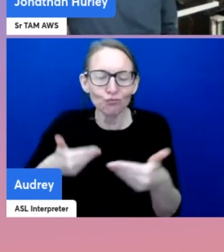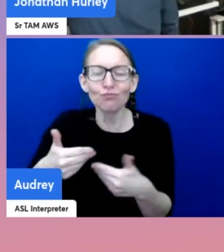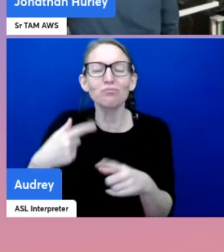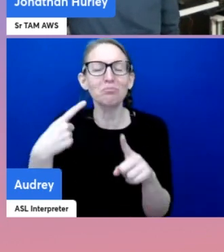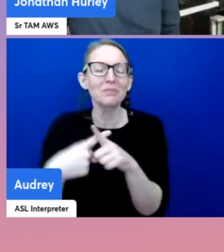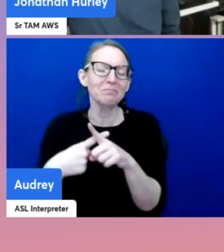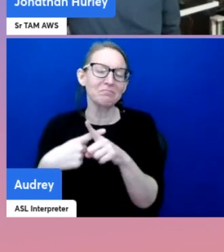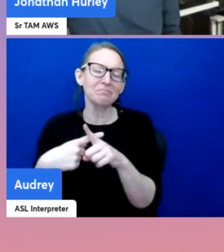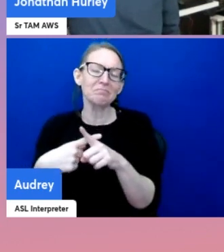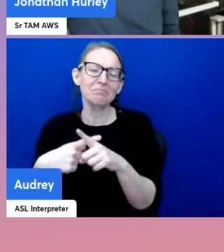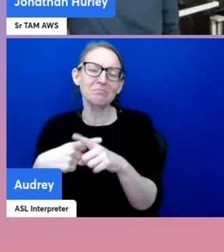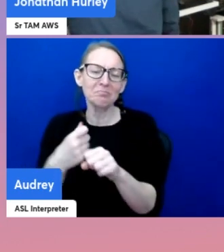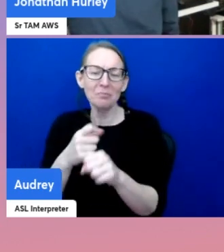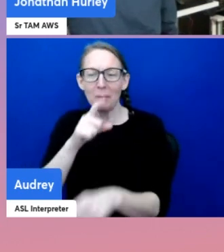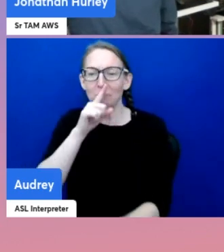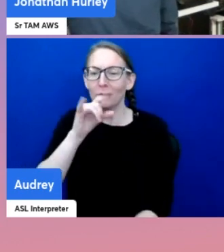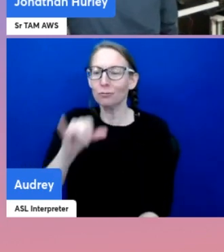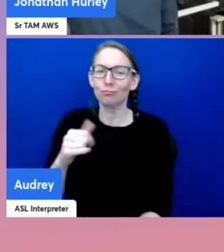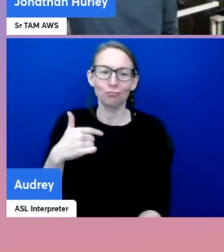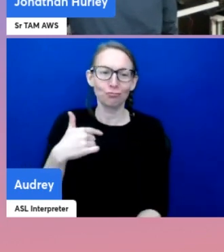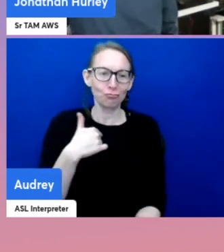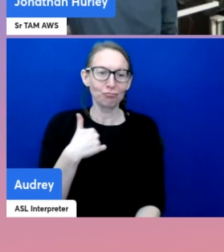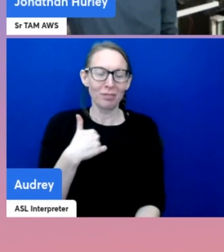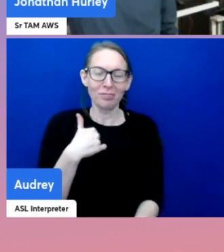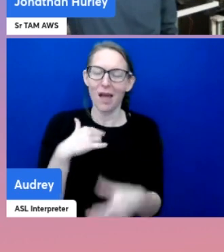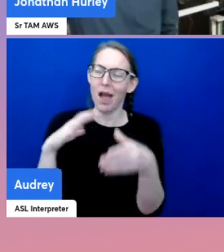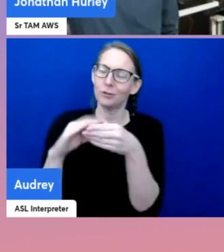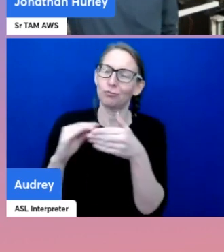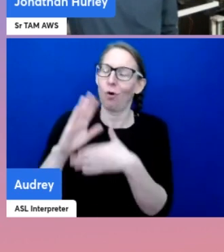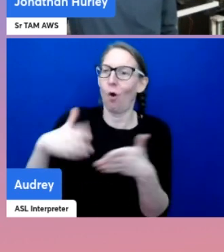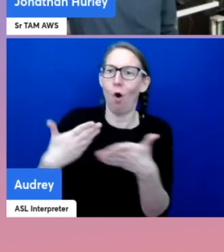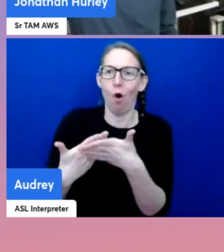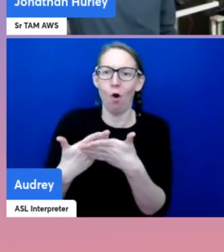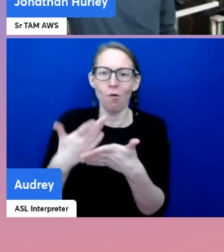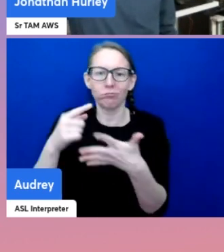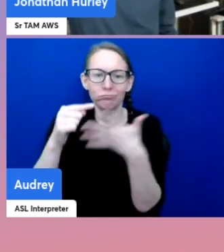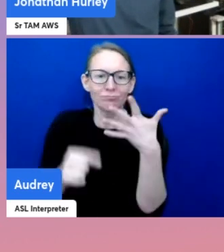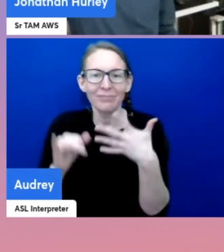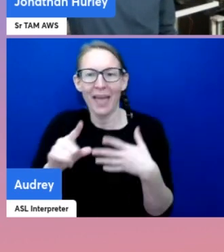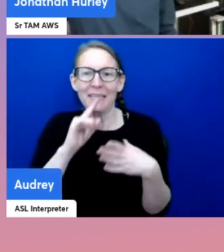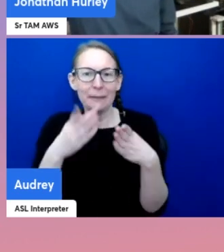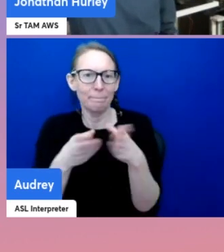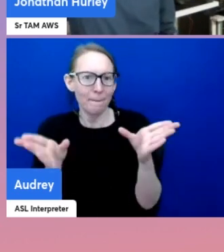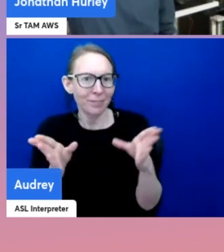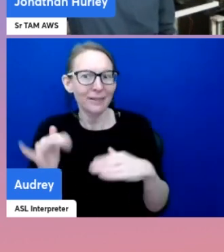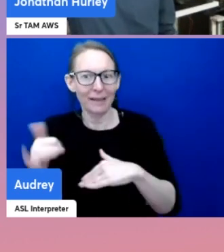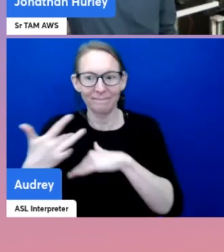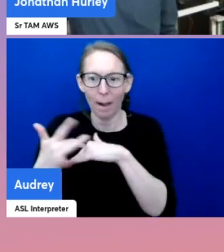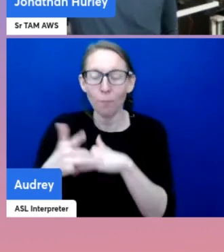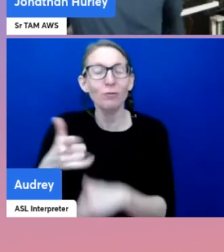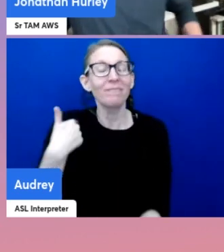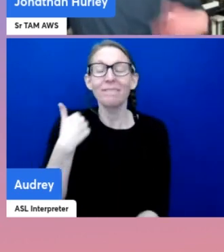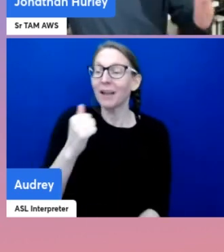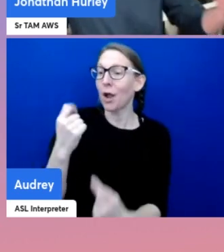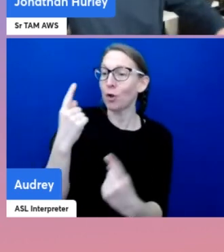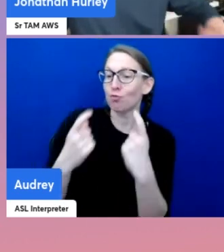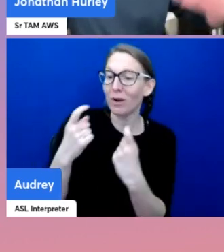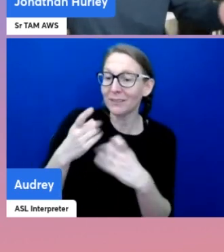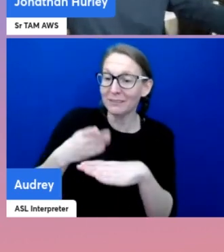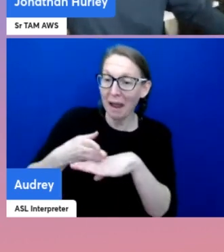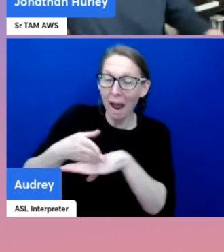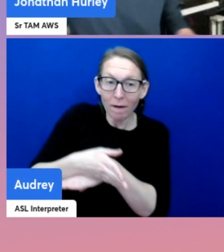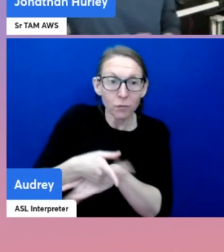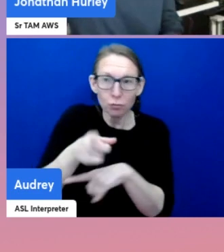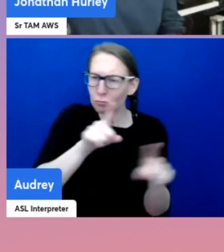sure that I share that all of the code is publicly available. And so if you do have any questions after the fact, you go and you try